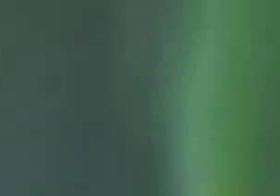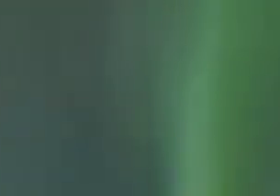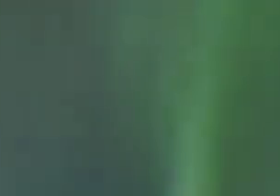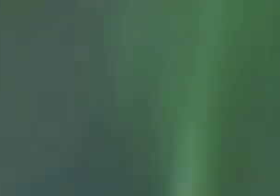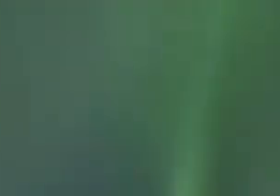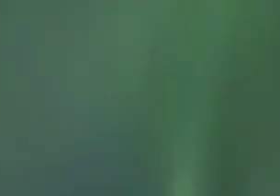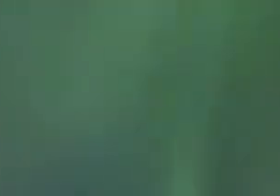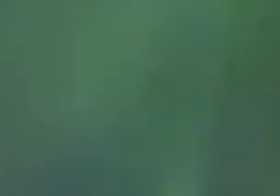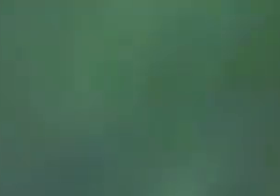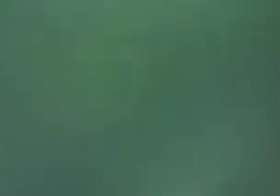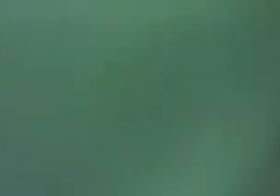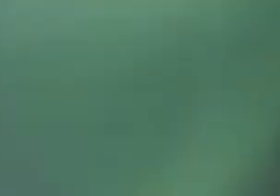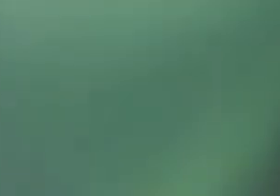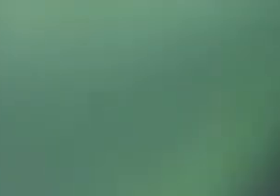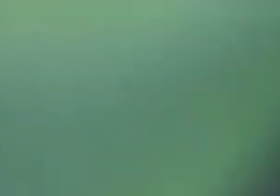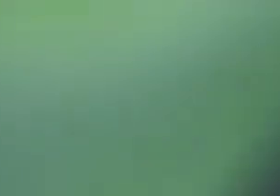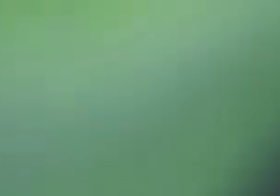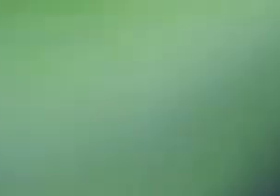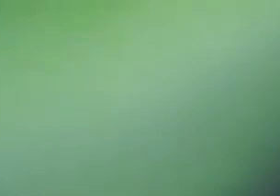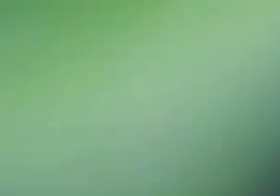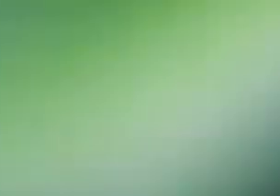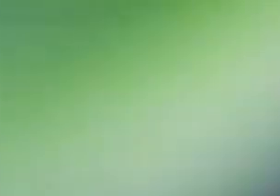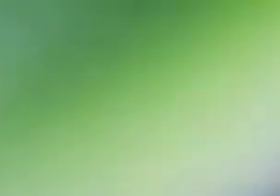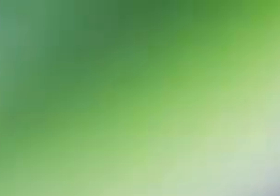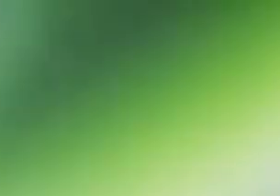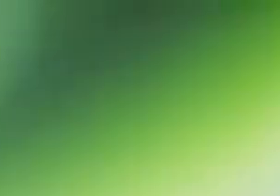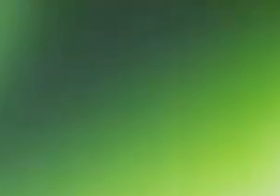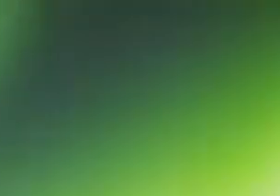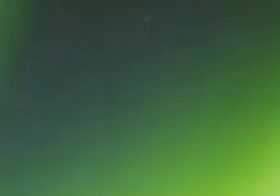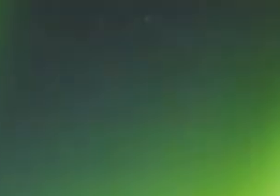So most of the questions I see Ms.